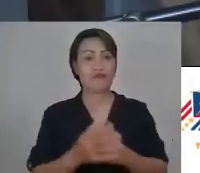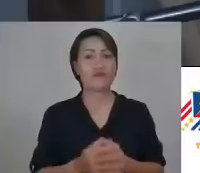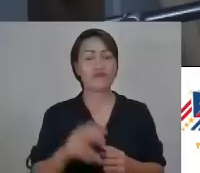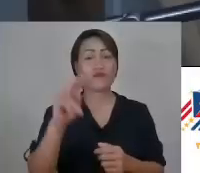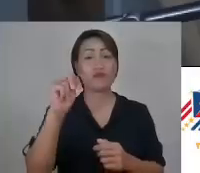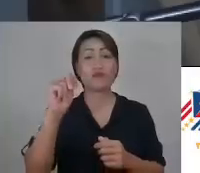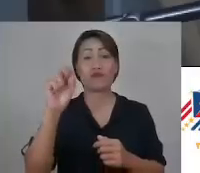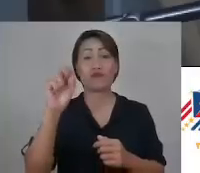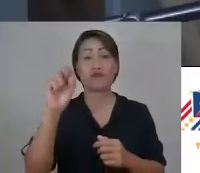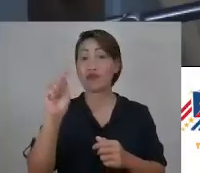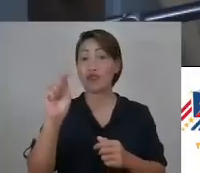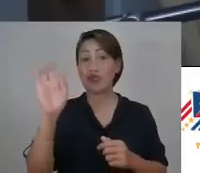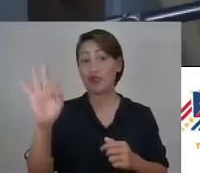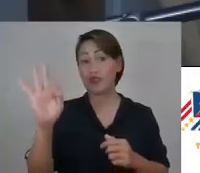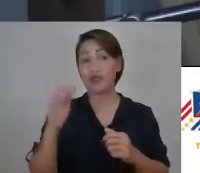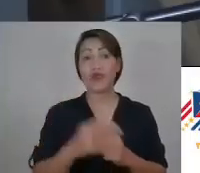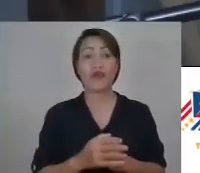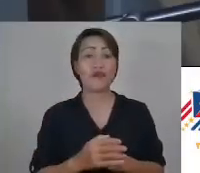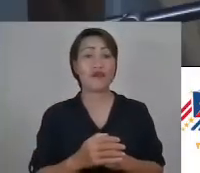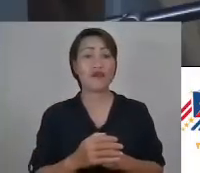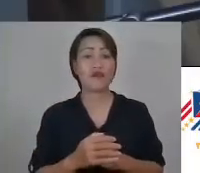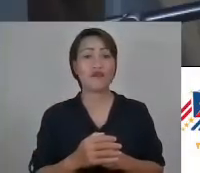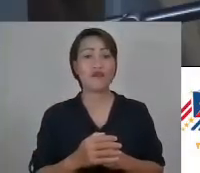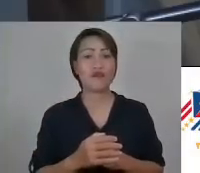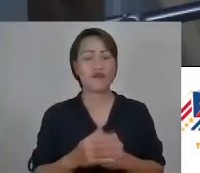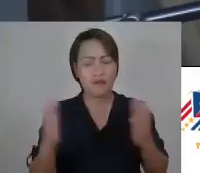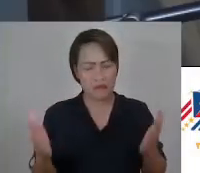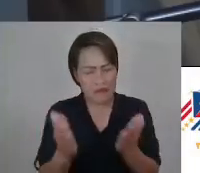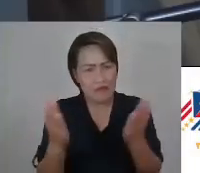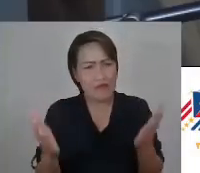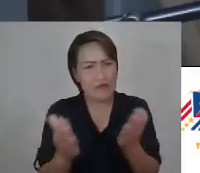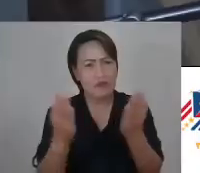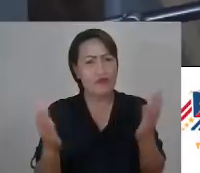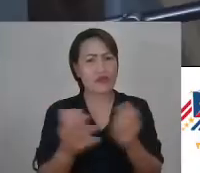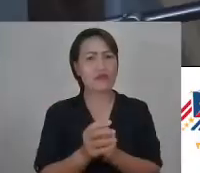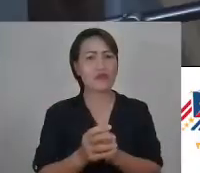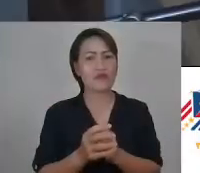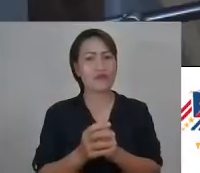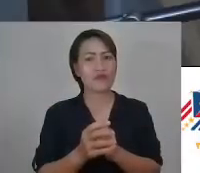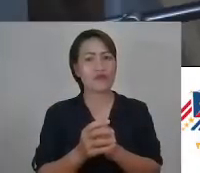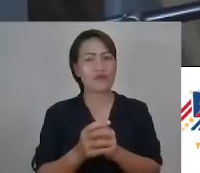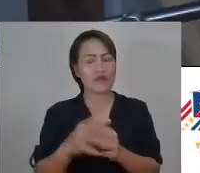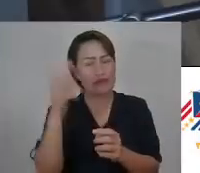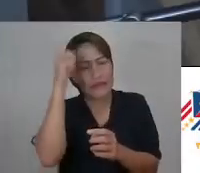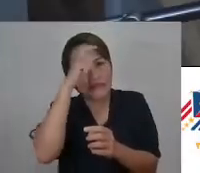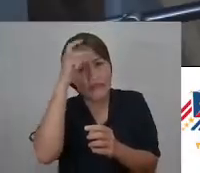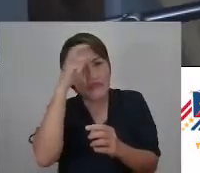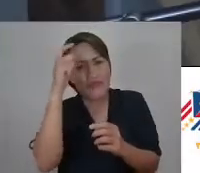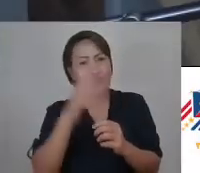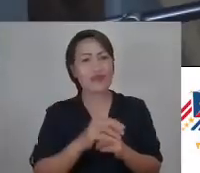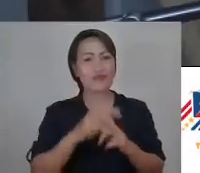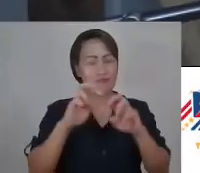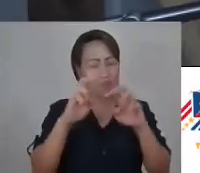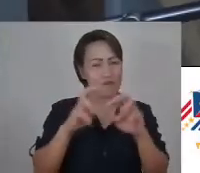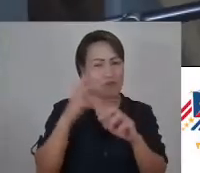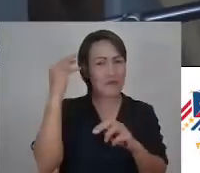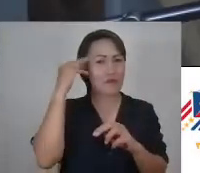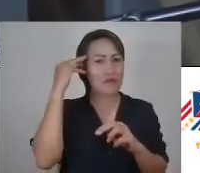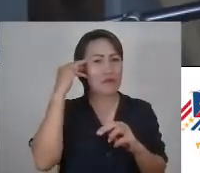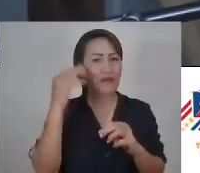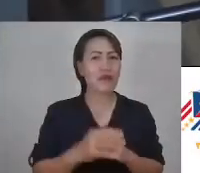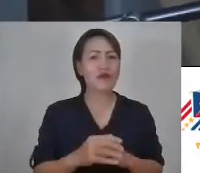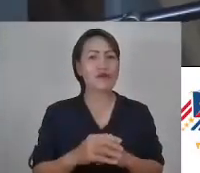as a venue for cultivating critical thinking, creativity, innovation, and collaboration